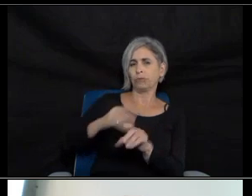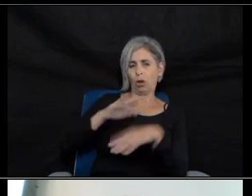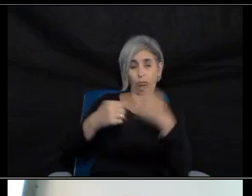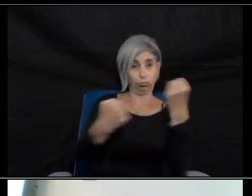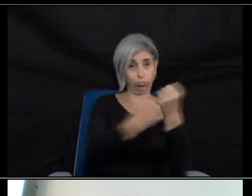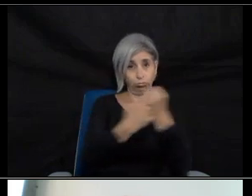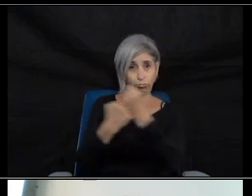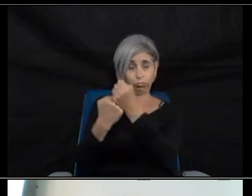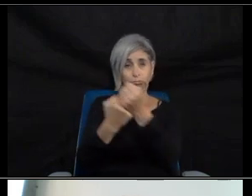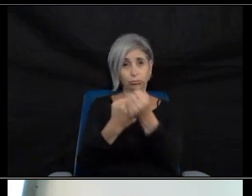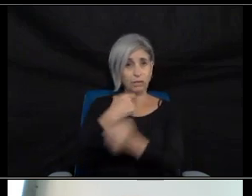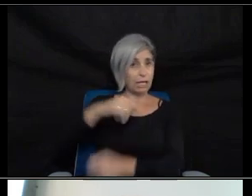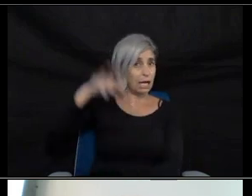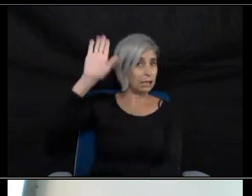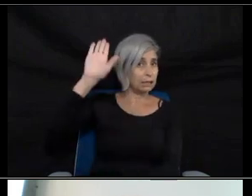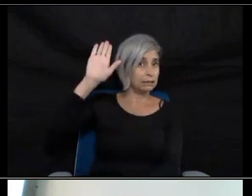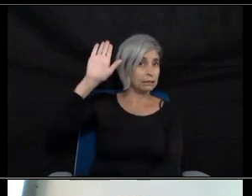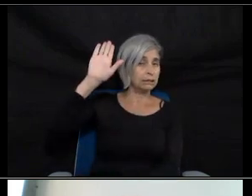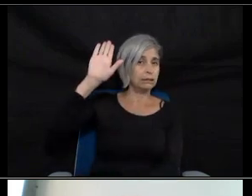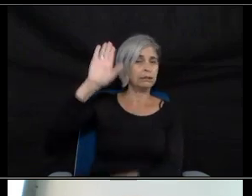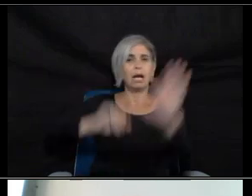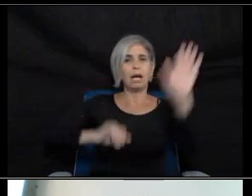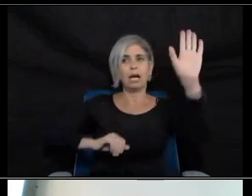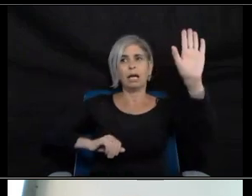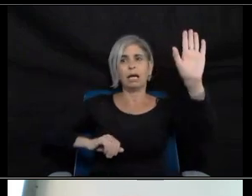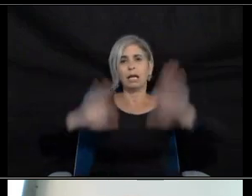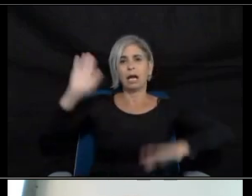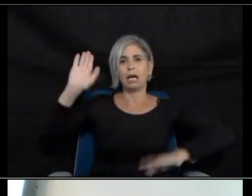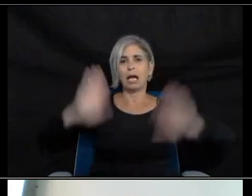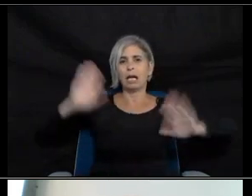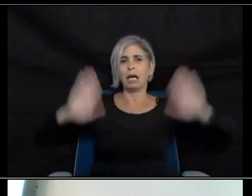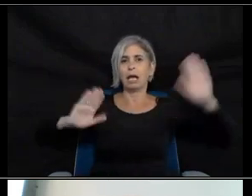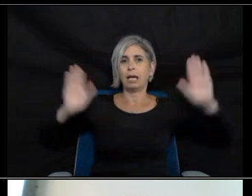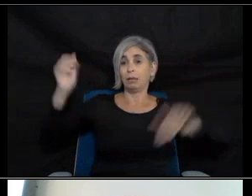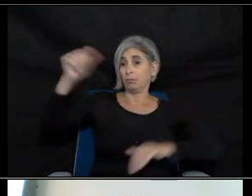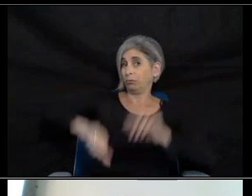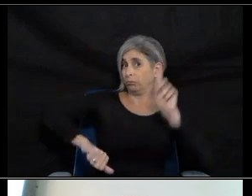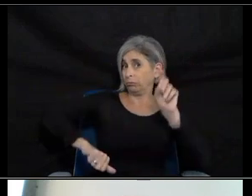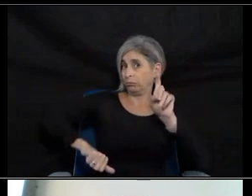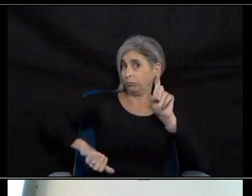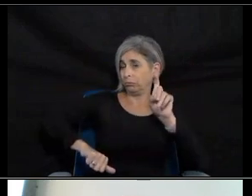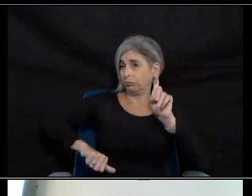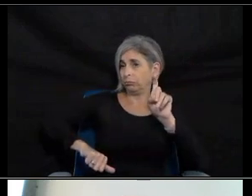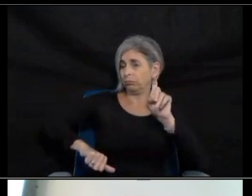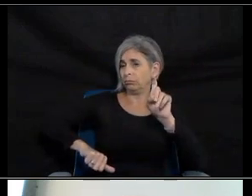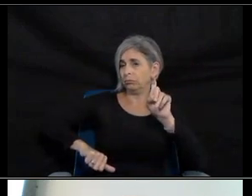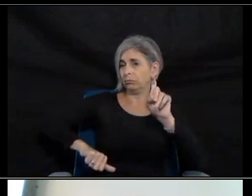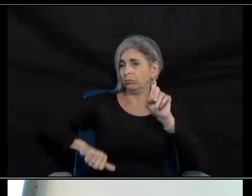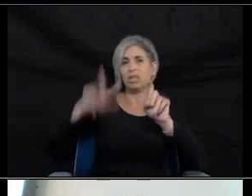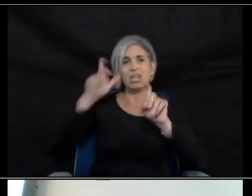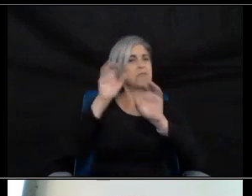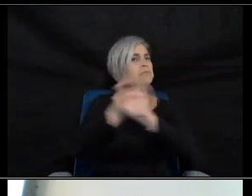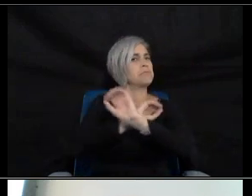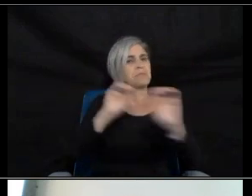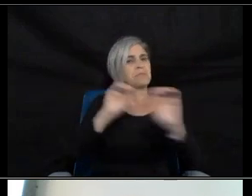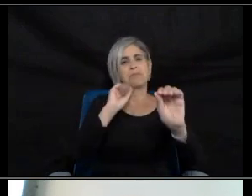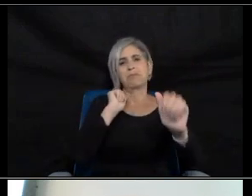favor state so by saying aye. Aye. Aye. Any opposed? Hearing none.